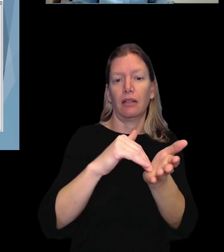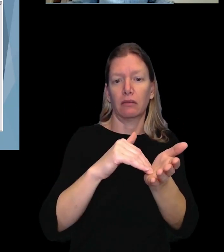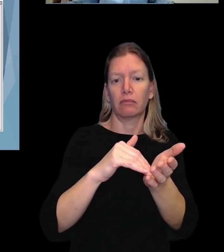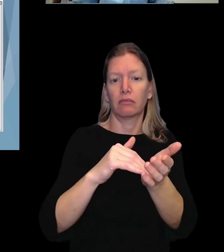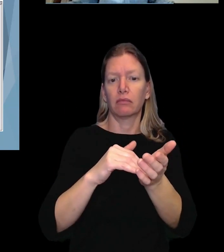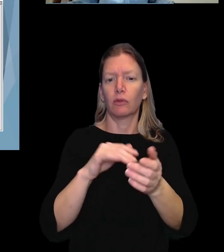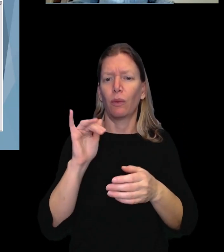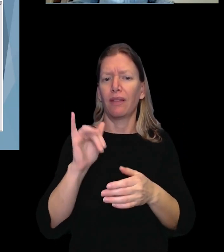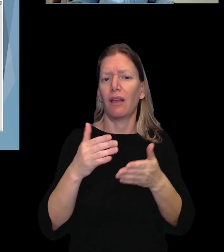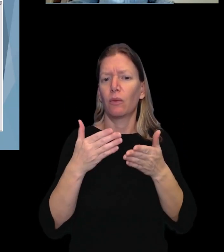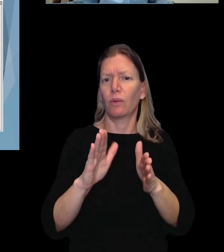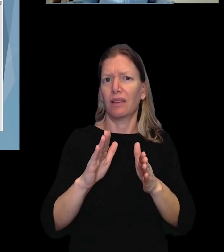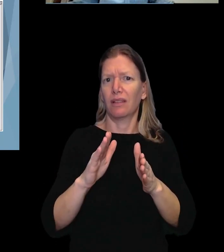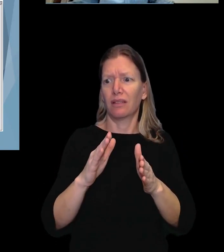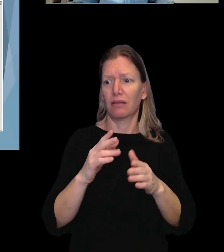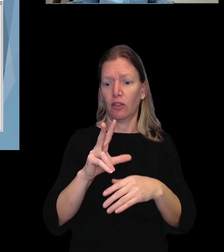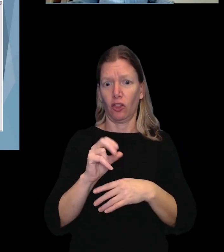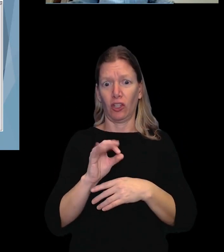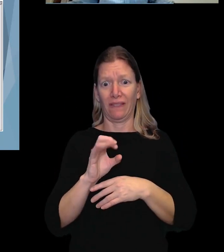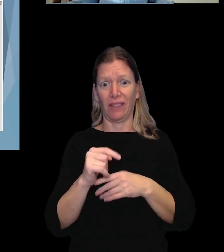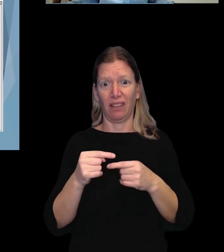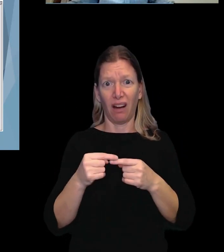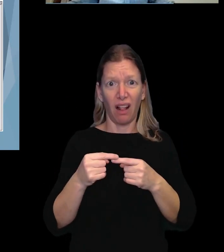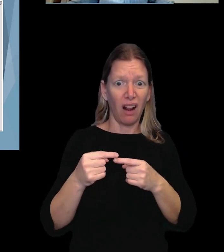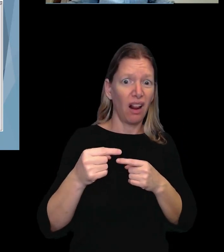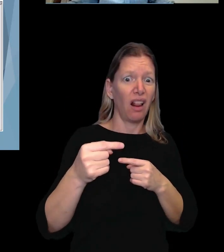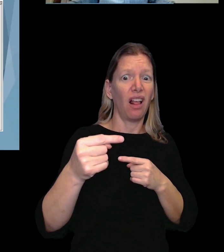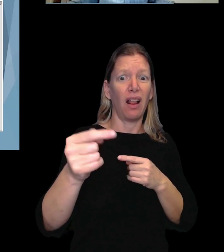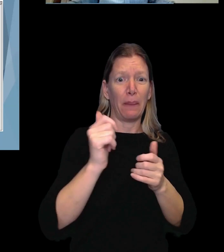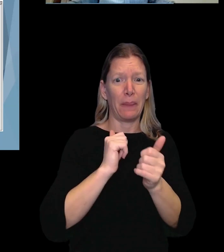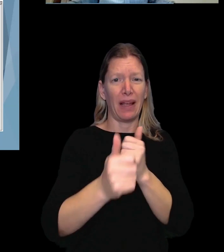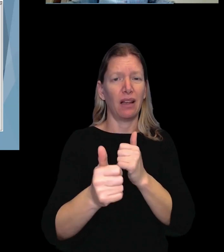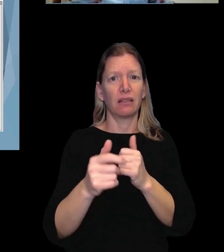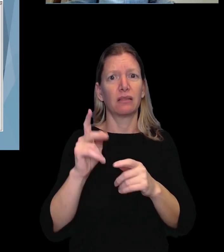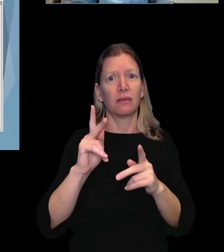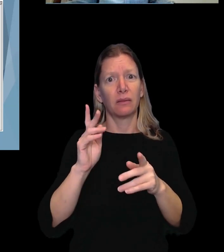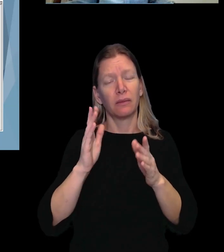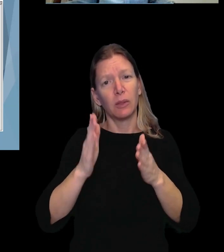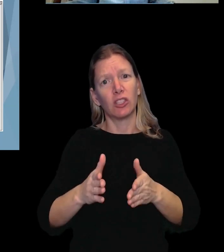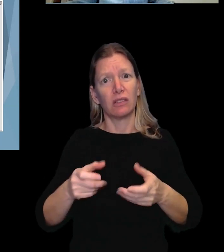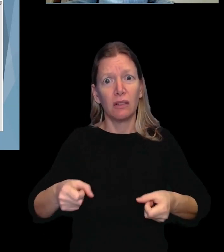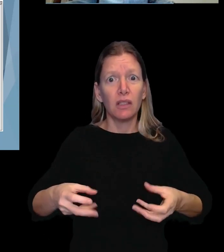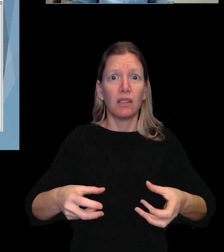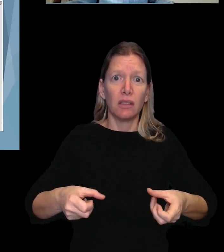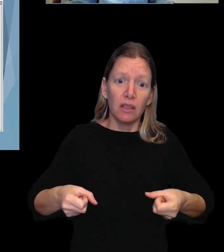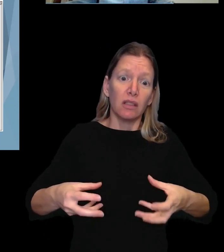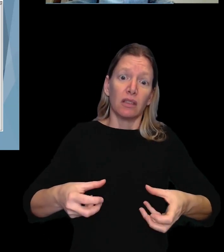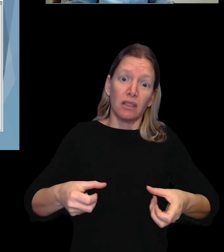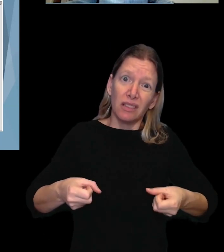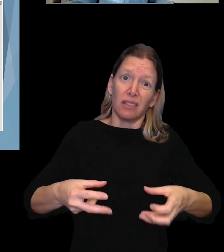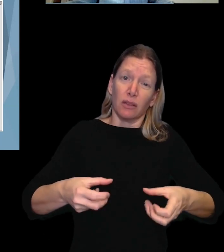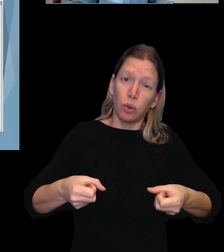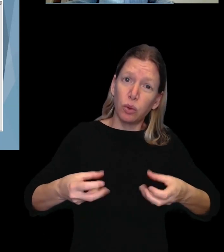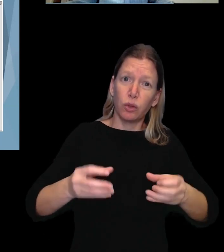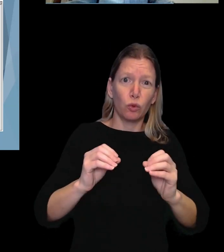have to be going up a rise, which is more than 30 feet long, without having the ability to